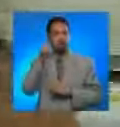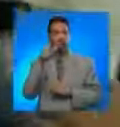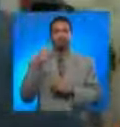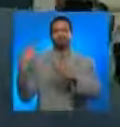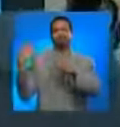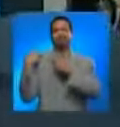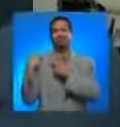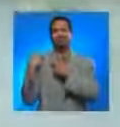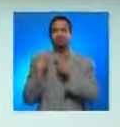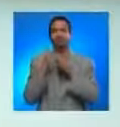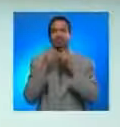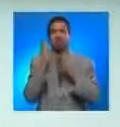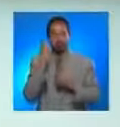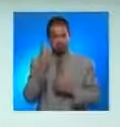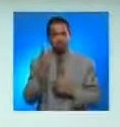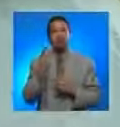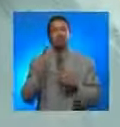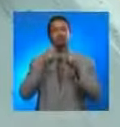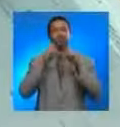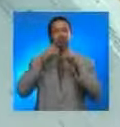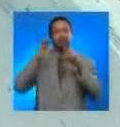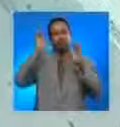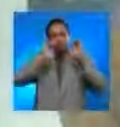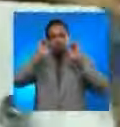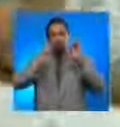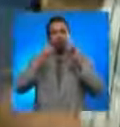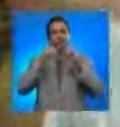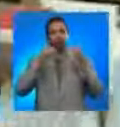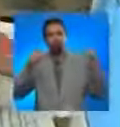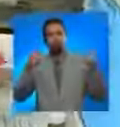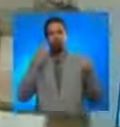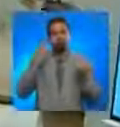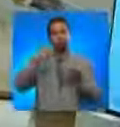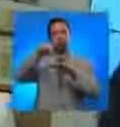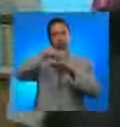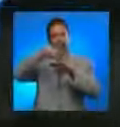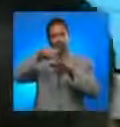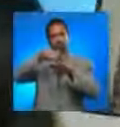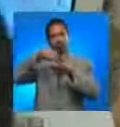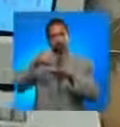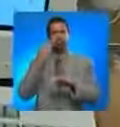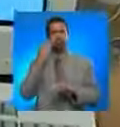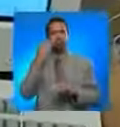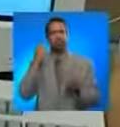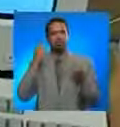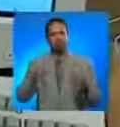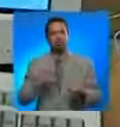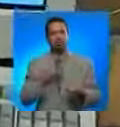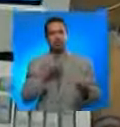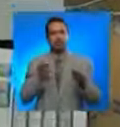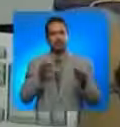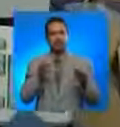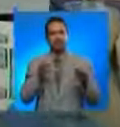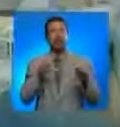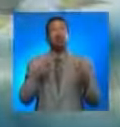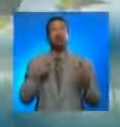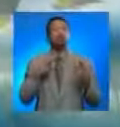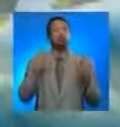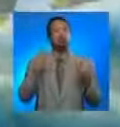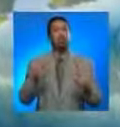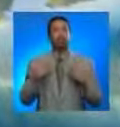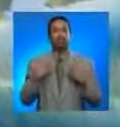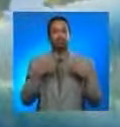the institution responsible for the detection, analysis, location, and release of seismic information. It uses data